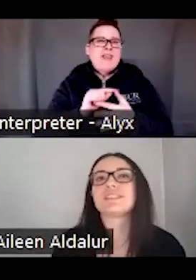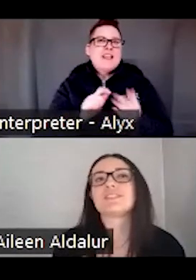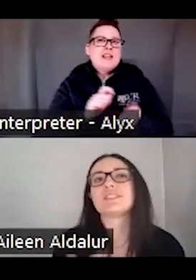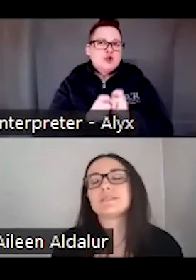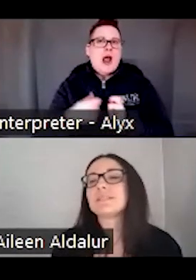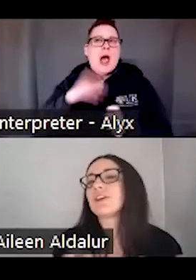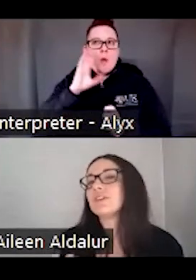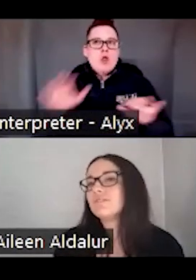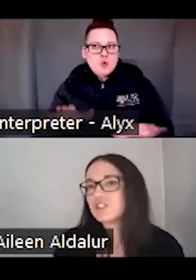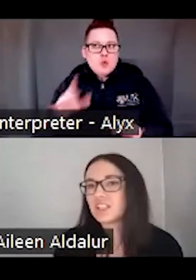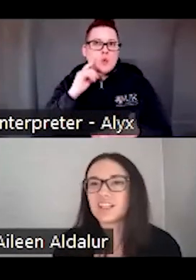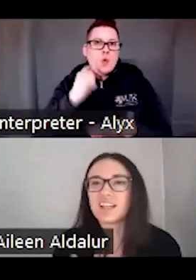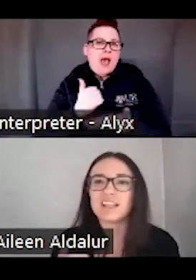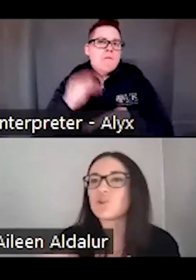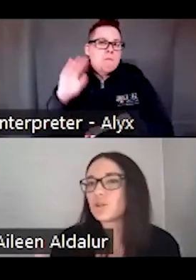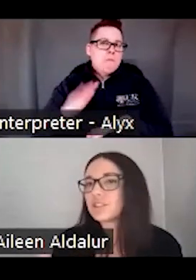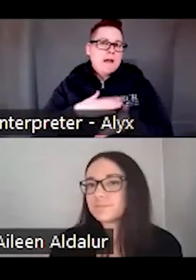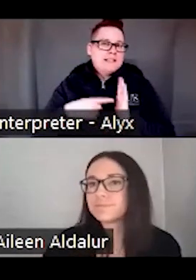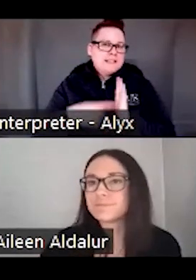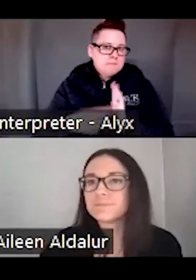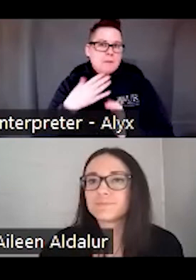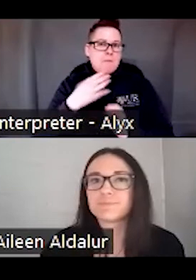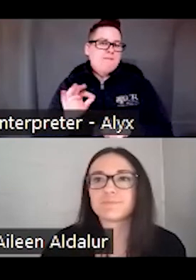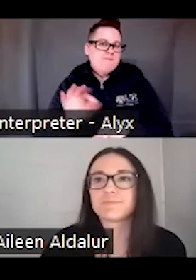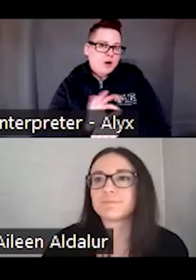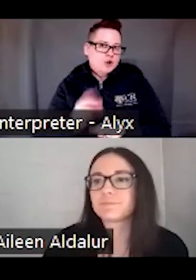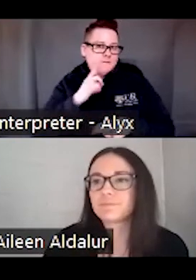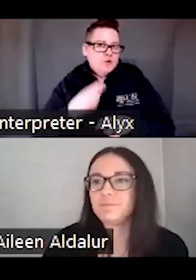to address their symptoms and current functioning in the short term.